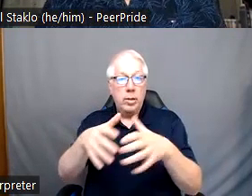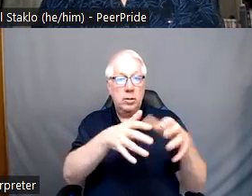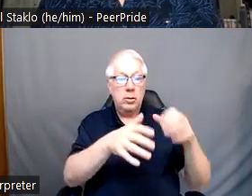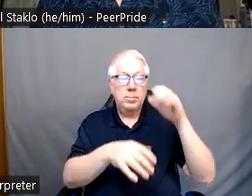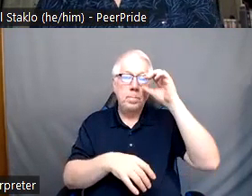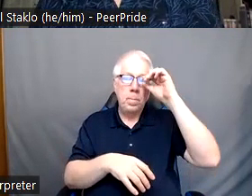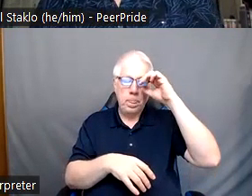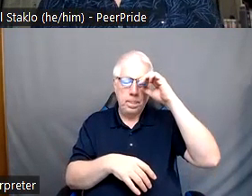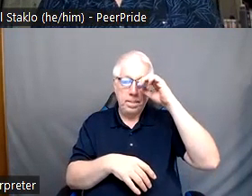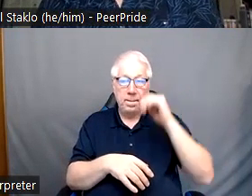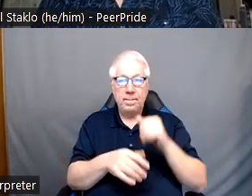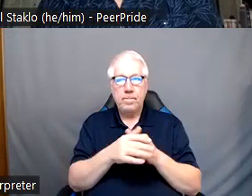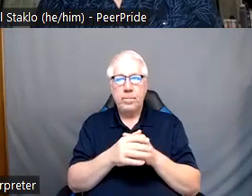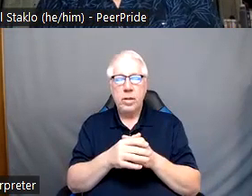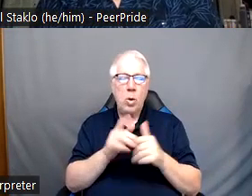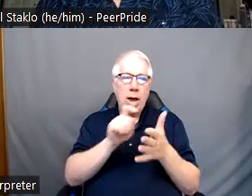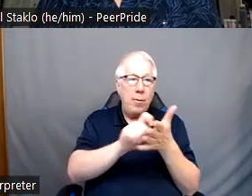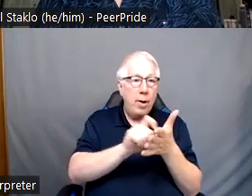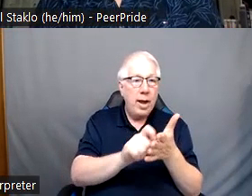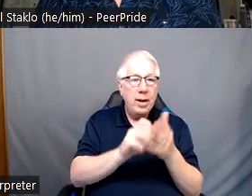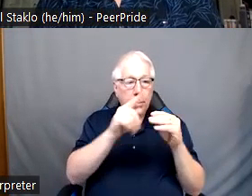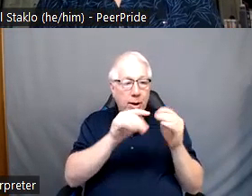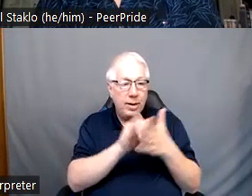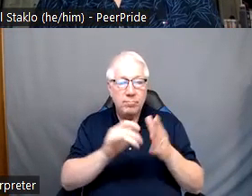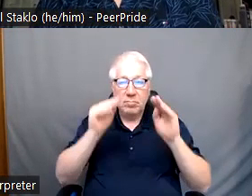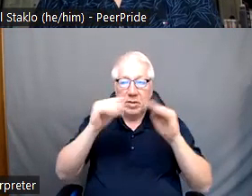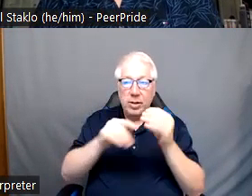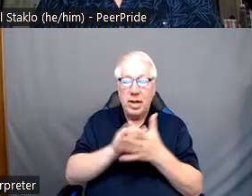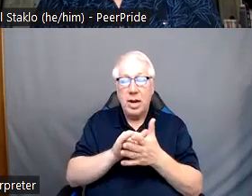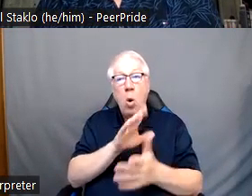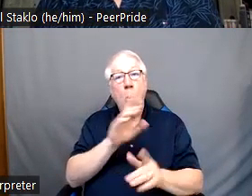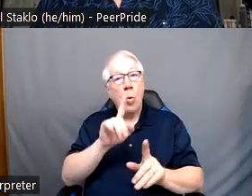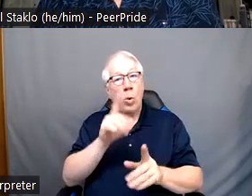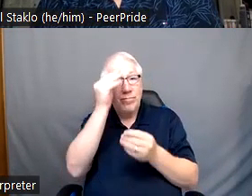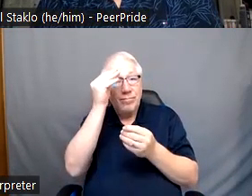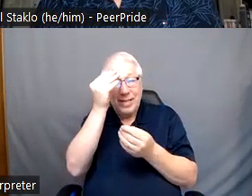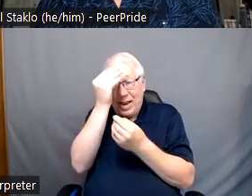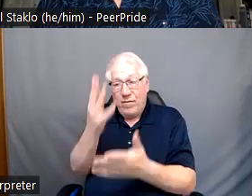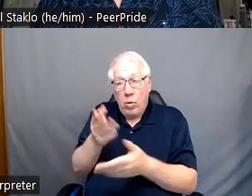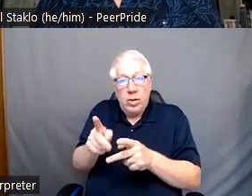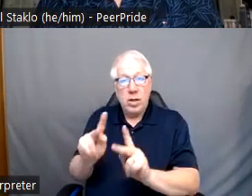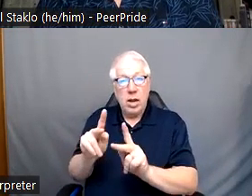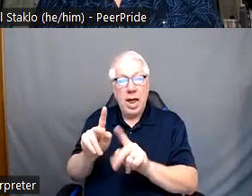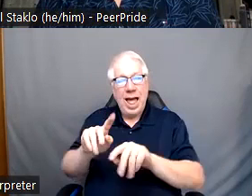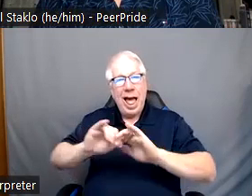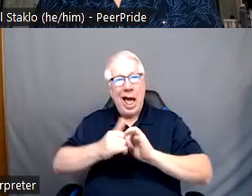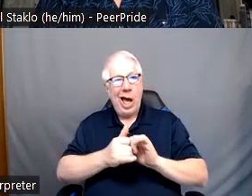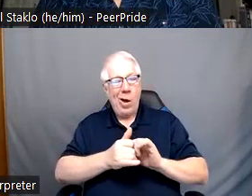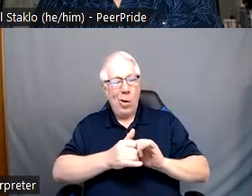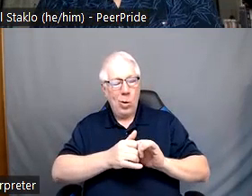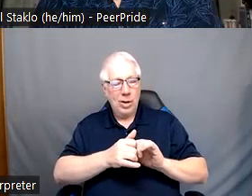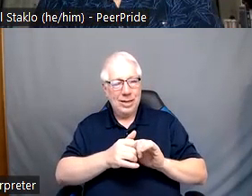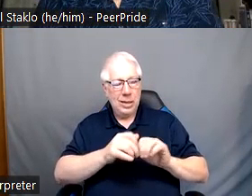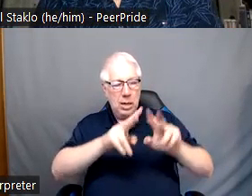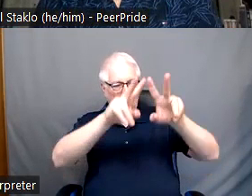I get to write about that and teach about that. And I also like to think a lot about informed consent and how do we move away from a assessment-based gatekeeping model that has